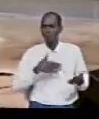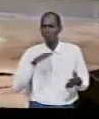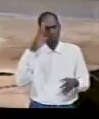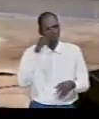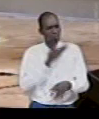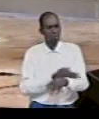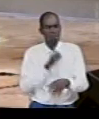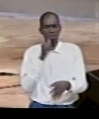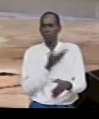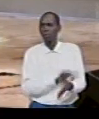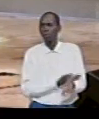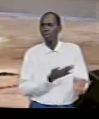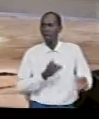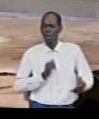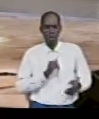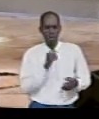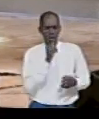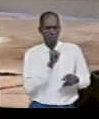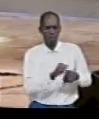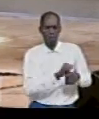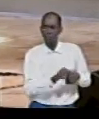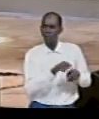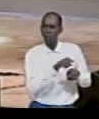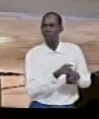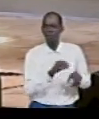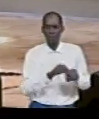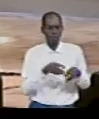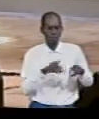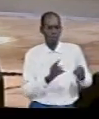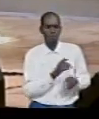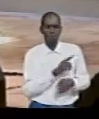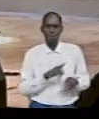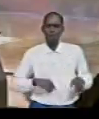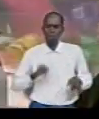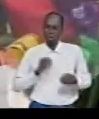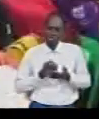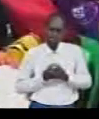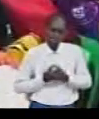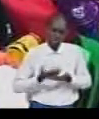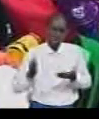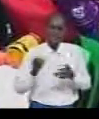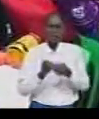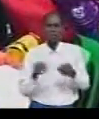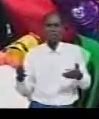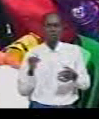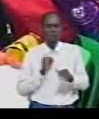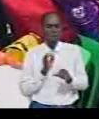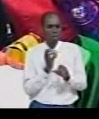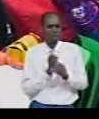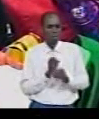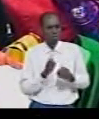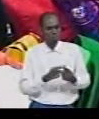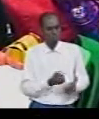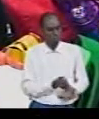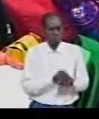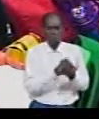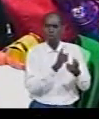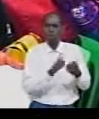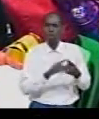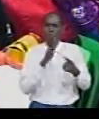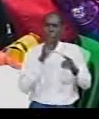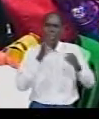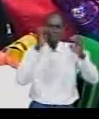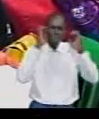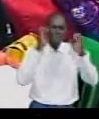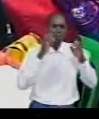I'm bringing him up in the way of the Lord. I'm spending everything I've got to help him to be educated and also to